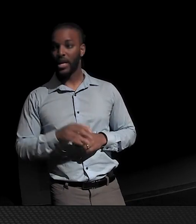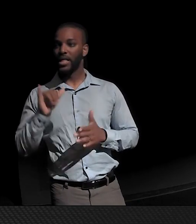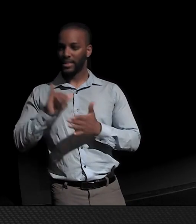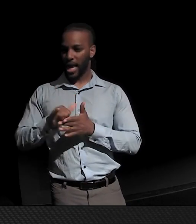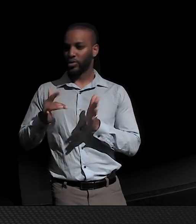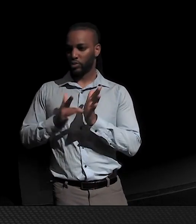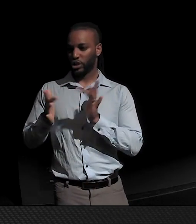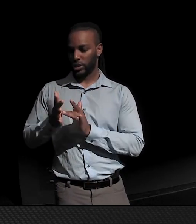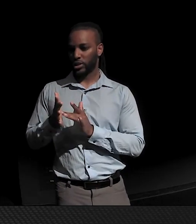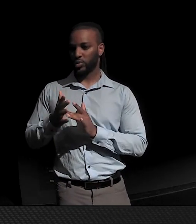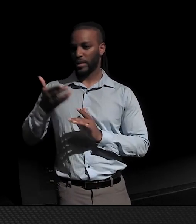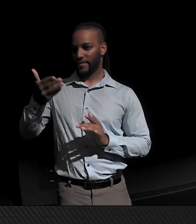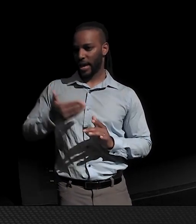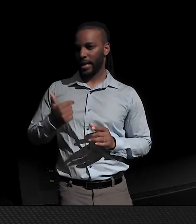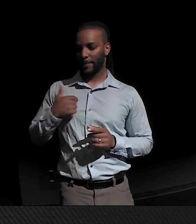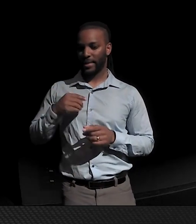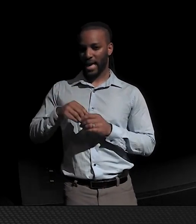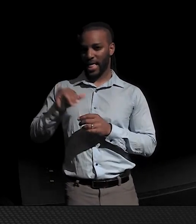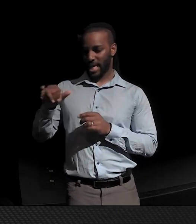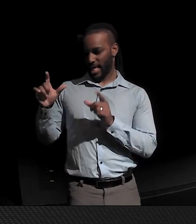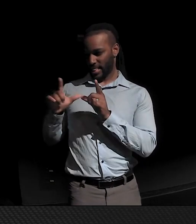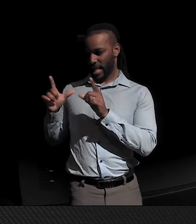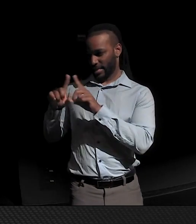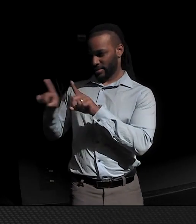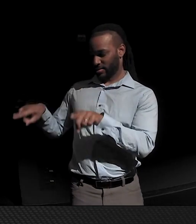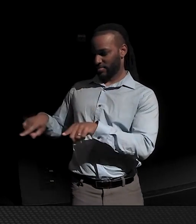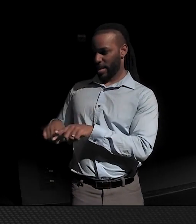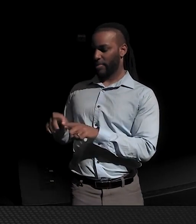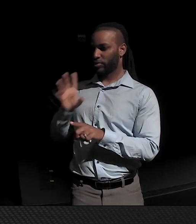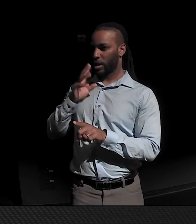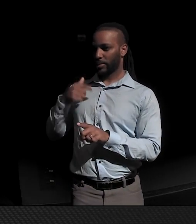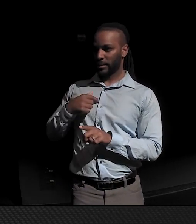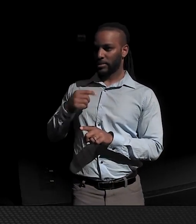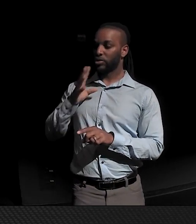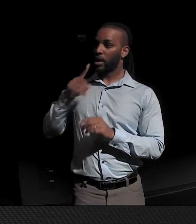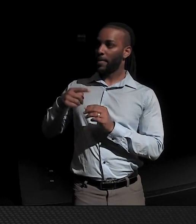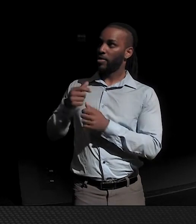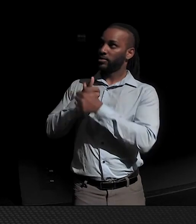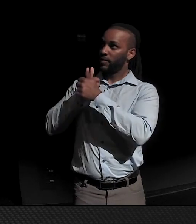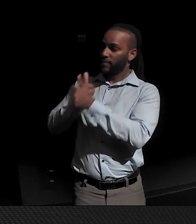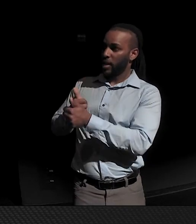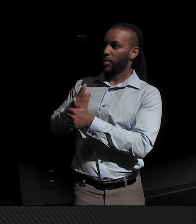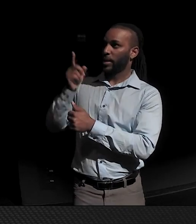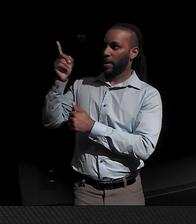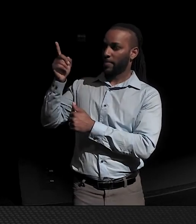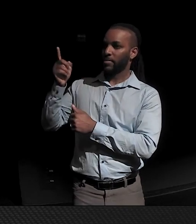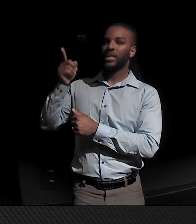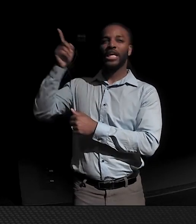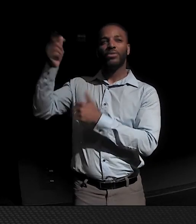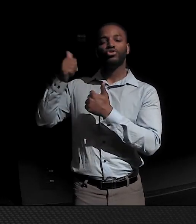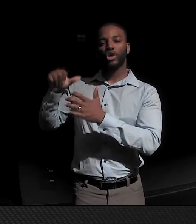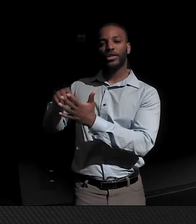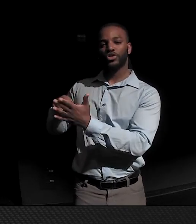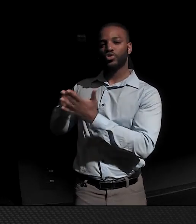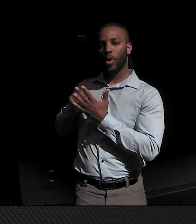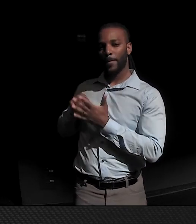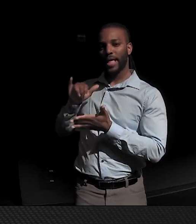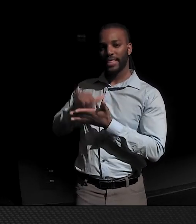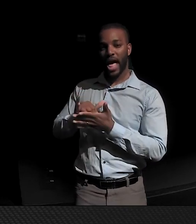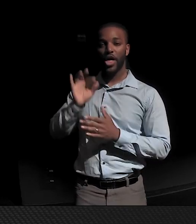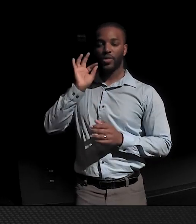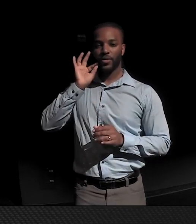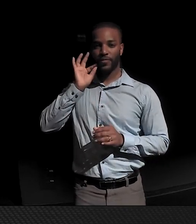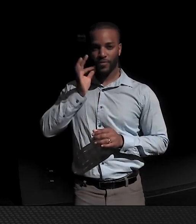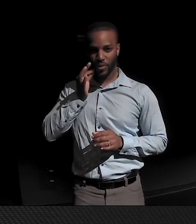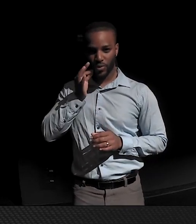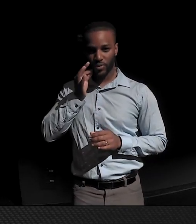me to do in that license plate story. He was inviting me to abide. He was trying to show me that the